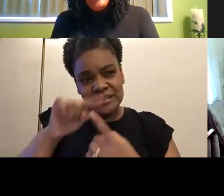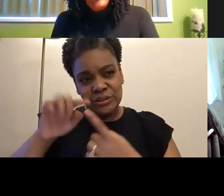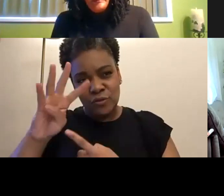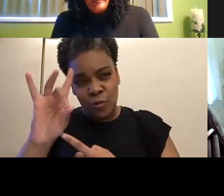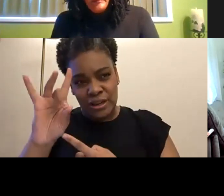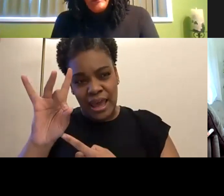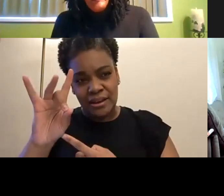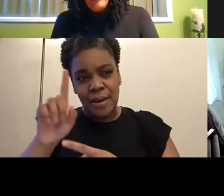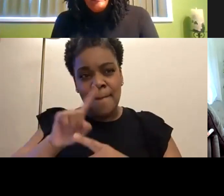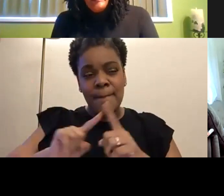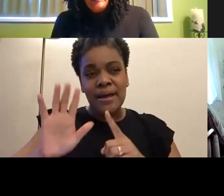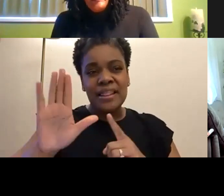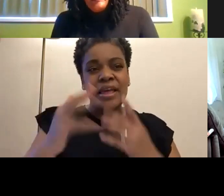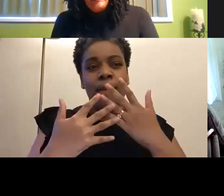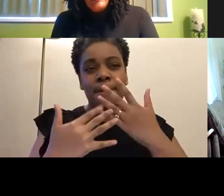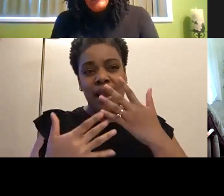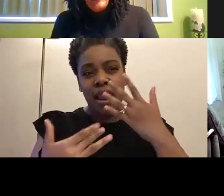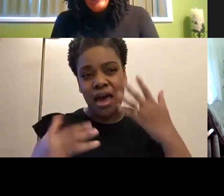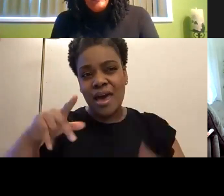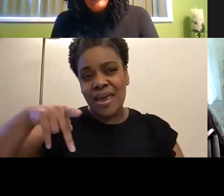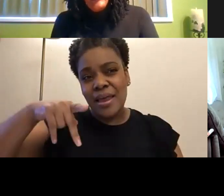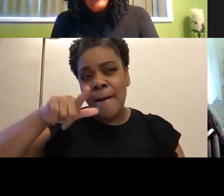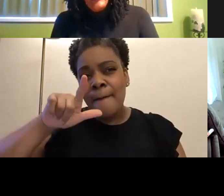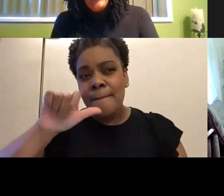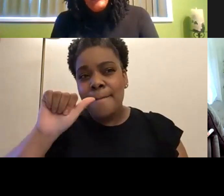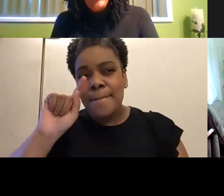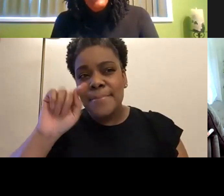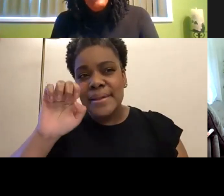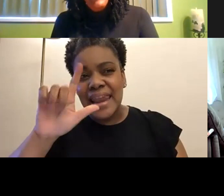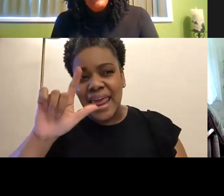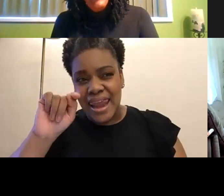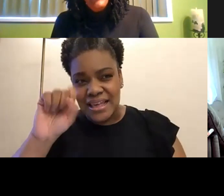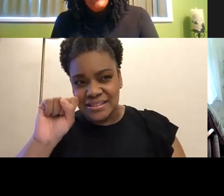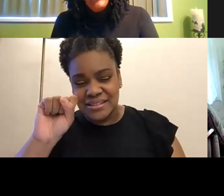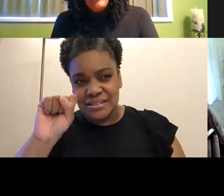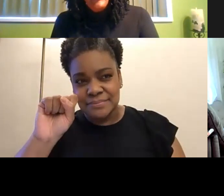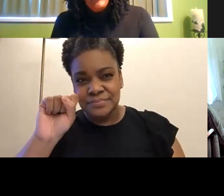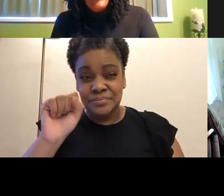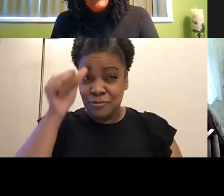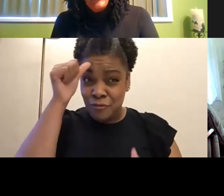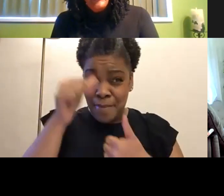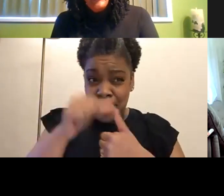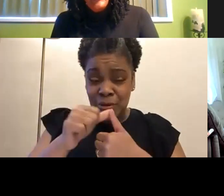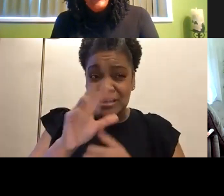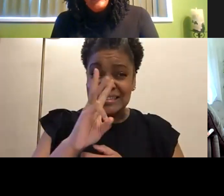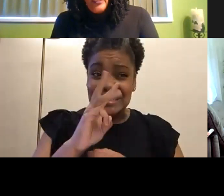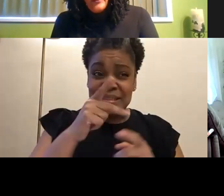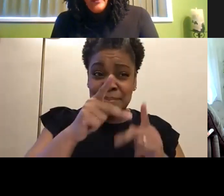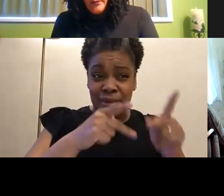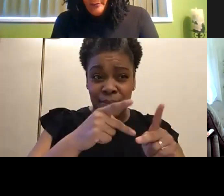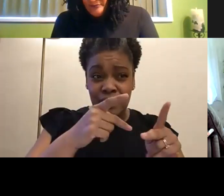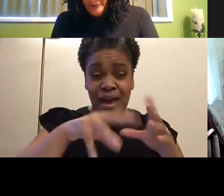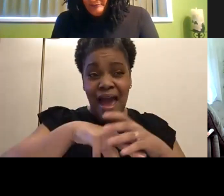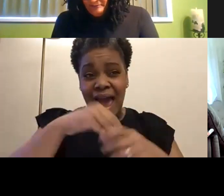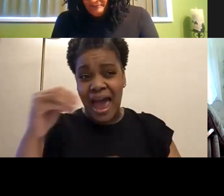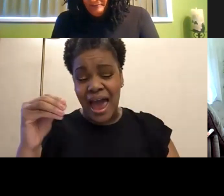risk. But we're talking about six people out of the 6.8 plus million people that have actually received the J&J